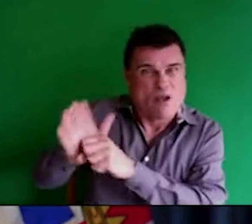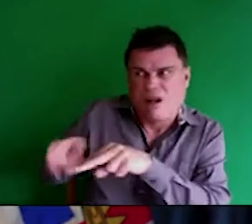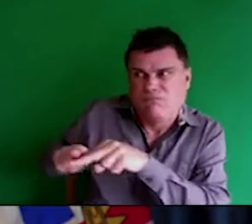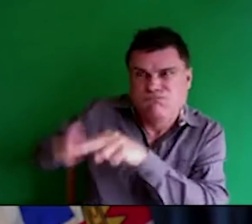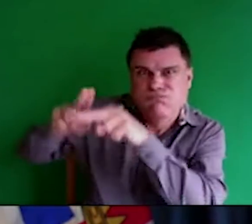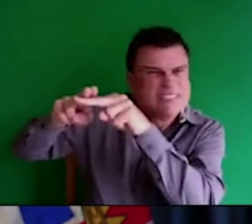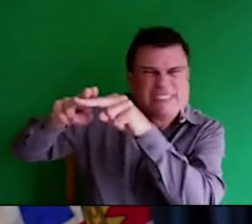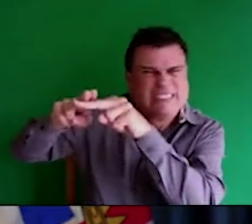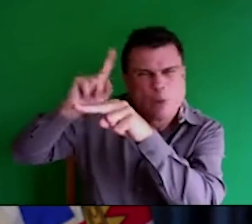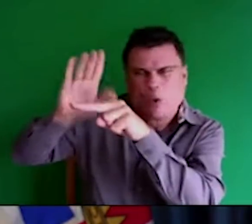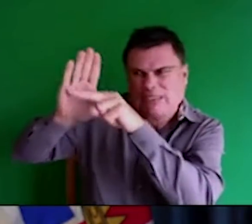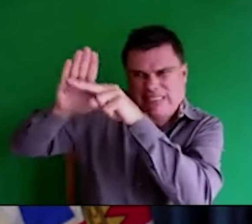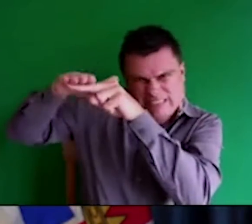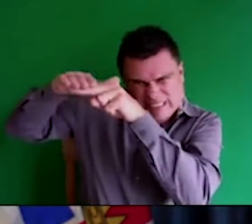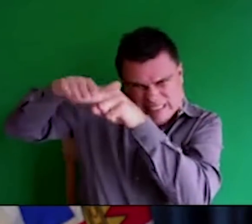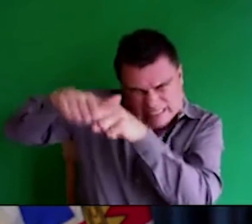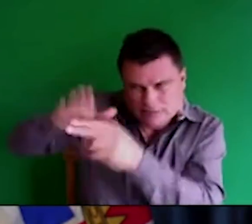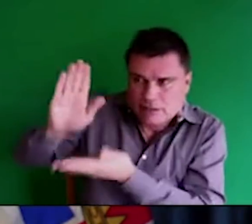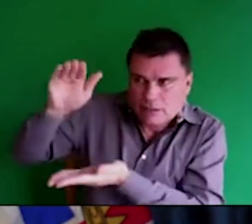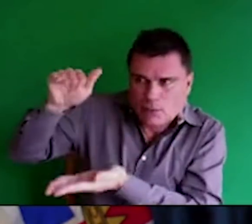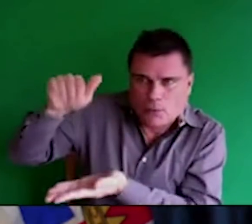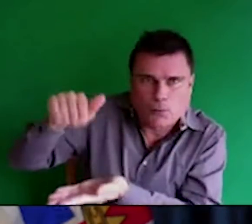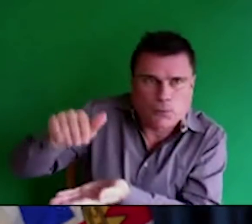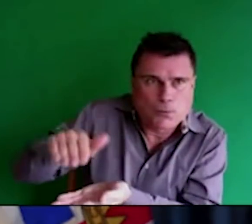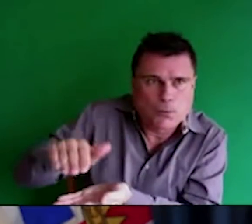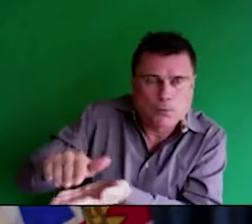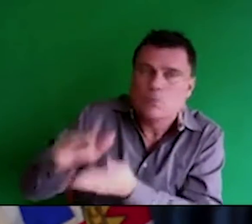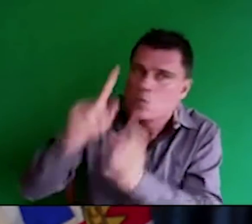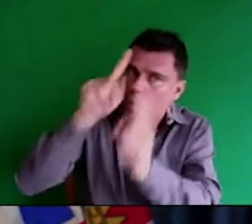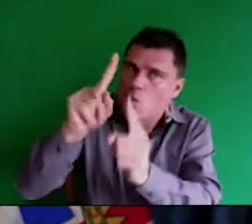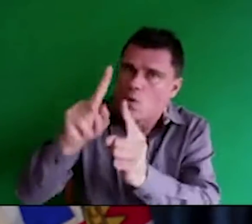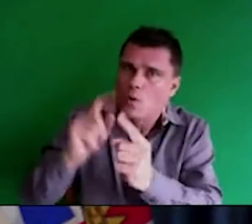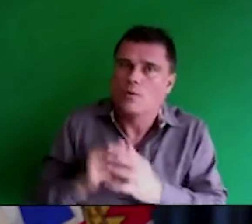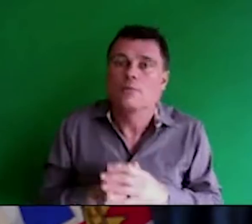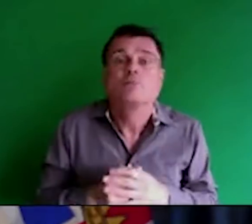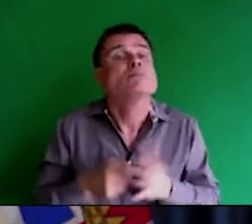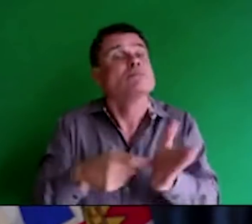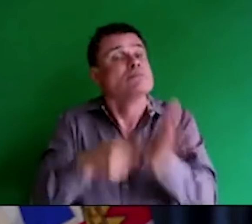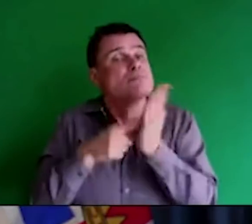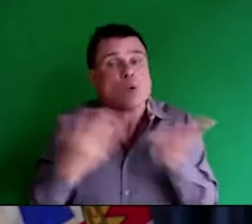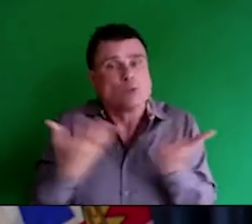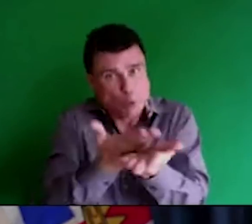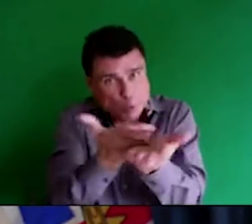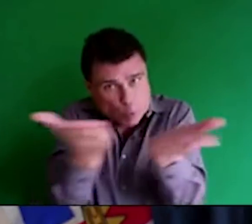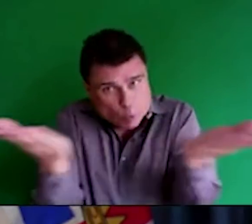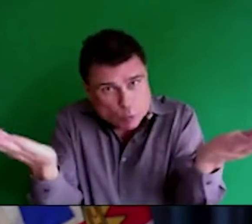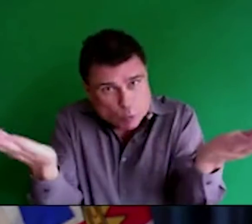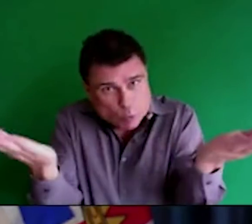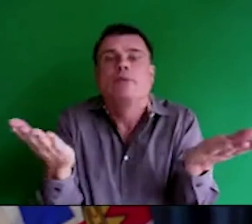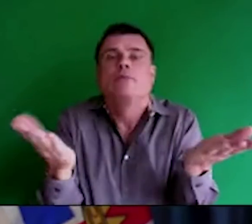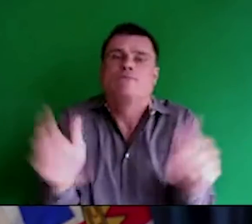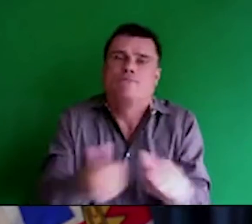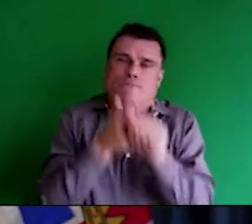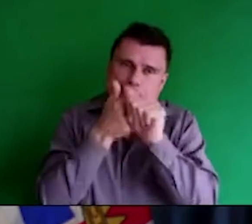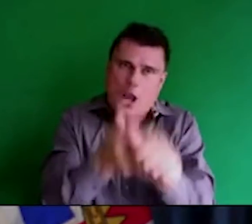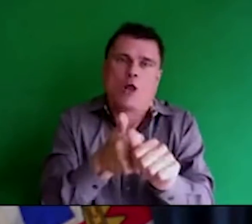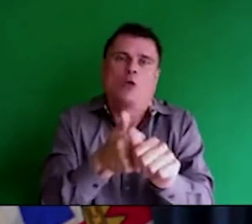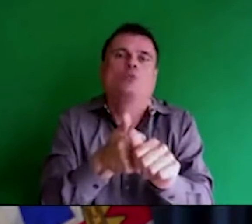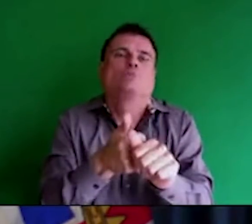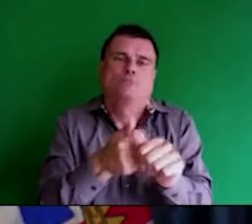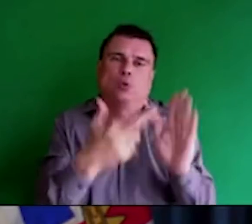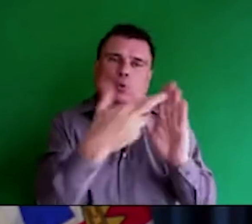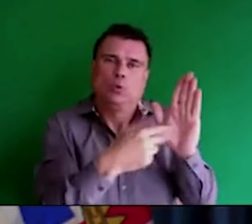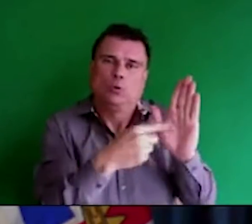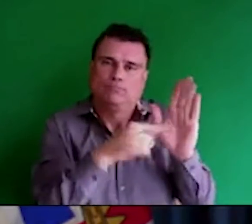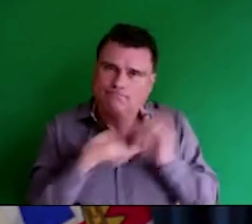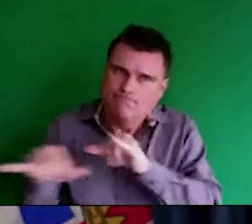require people to get with the program. And there's a whole bunch of people that are not abiding by the minimalist rules we had in place, and that's why we've